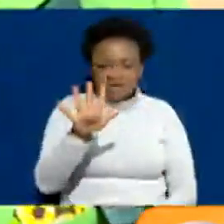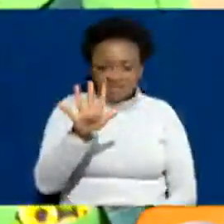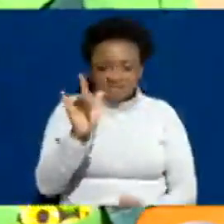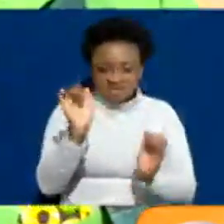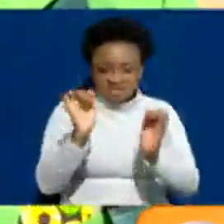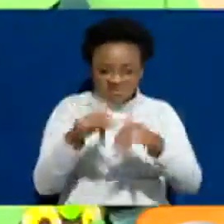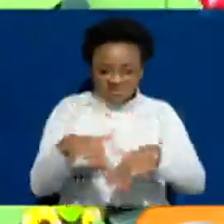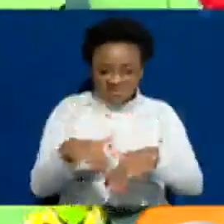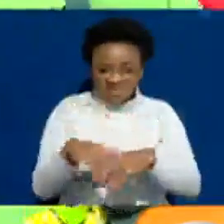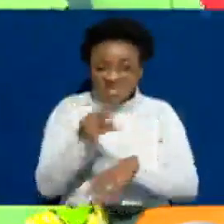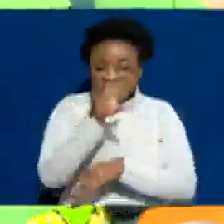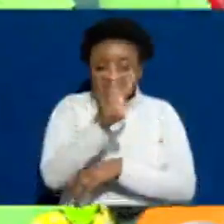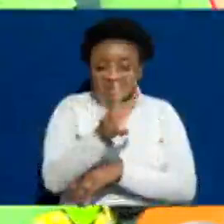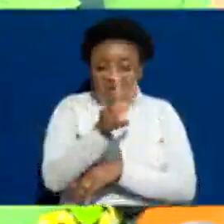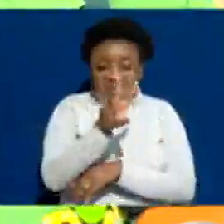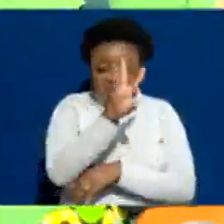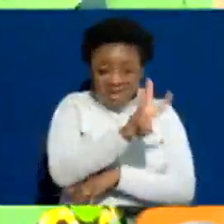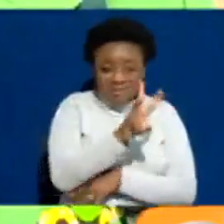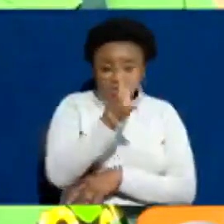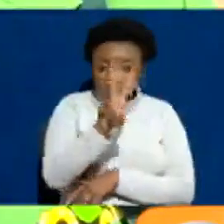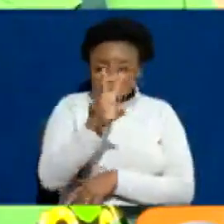W25 event. W25 means